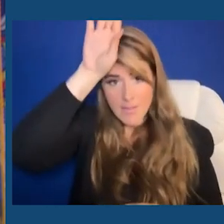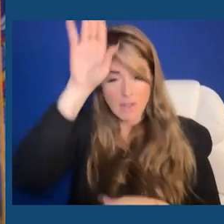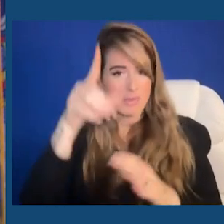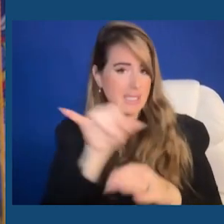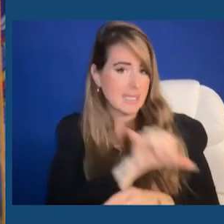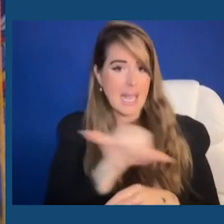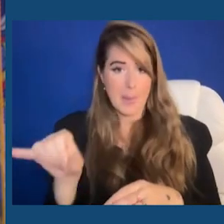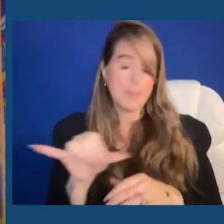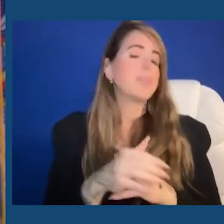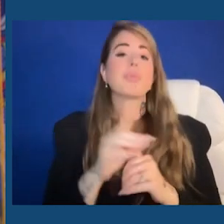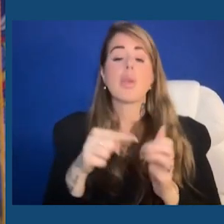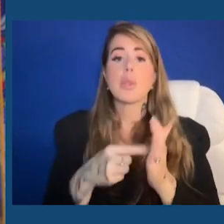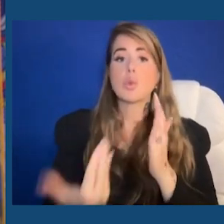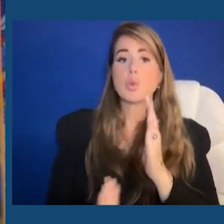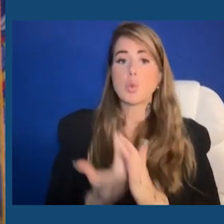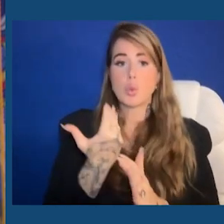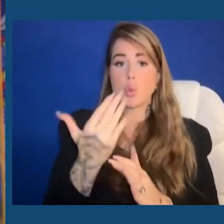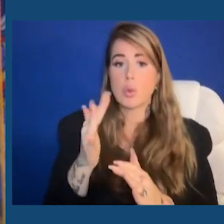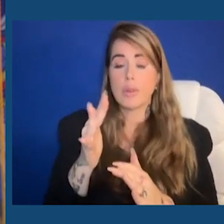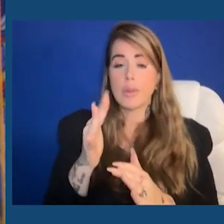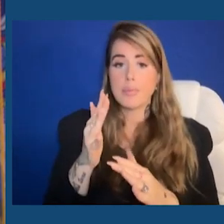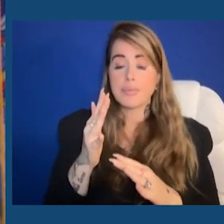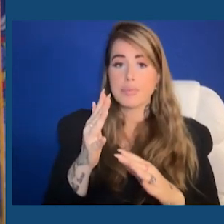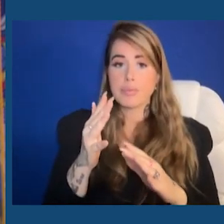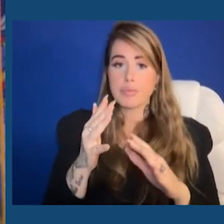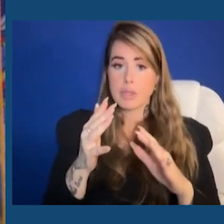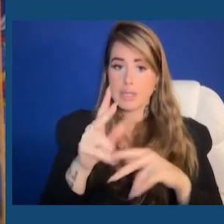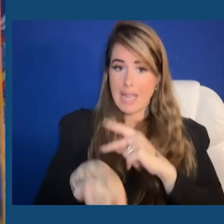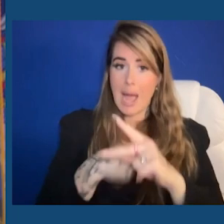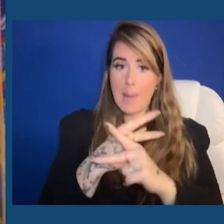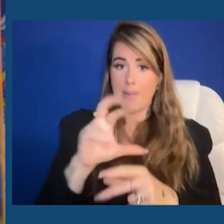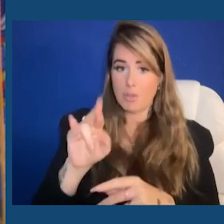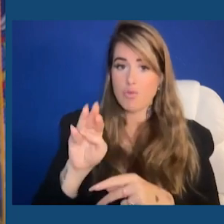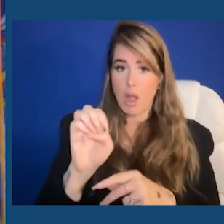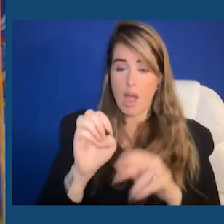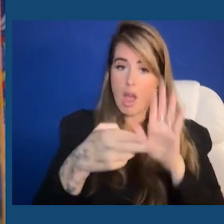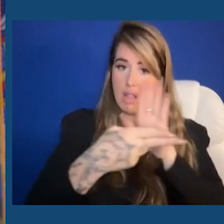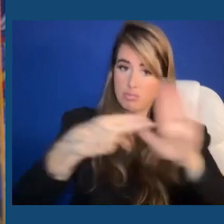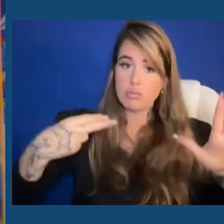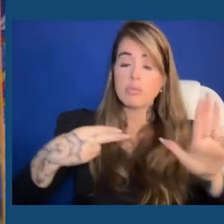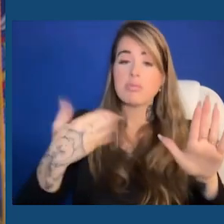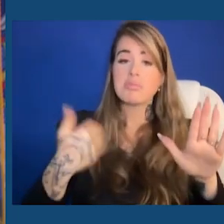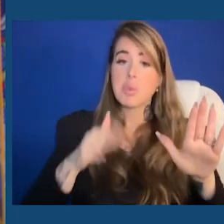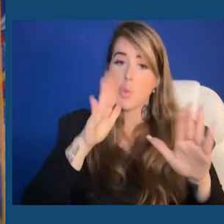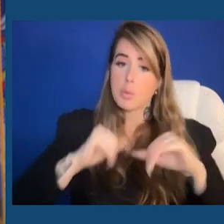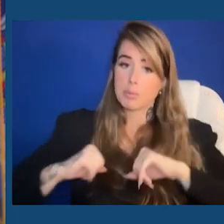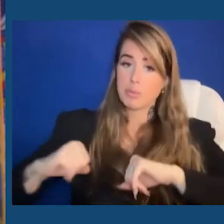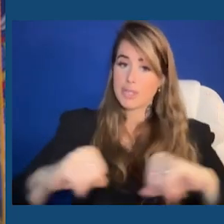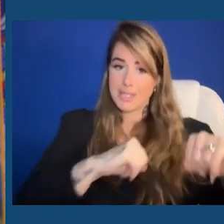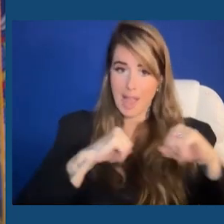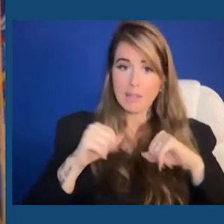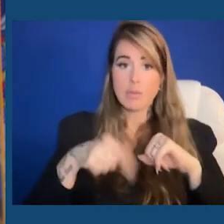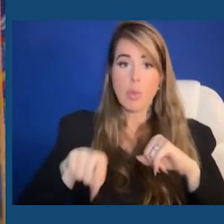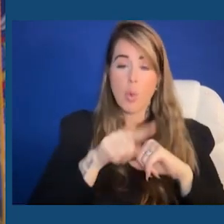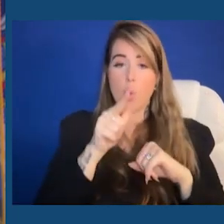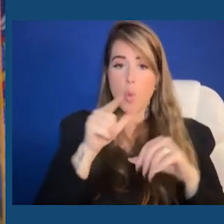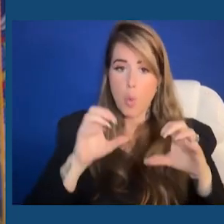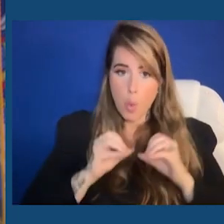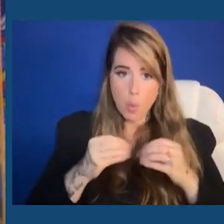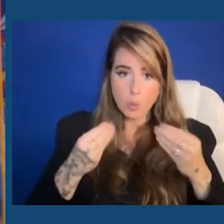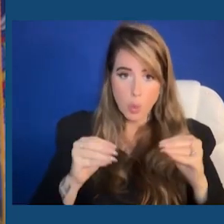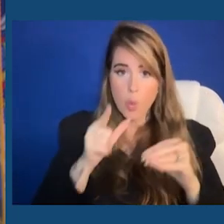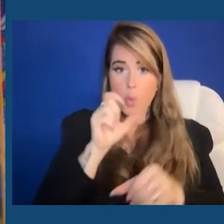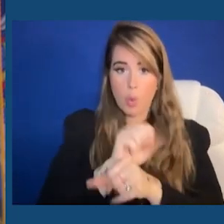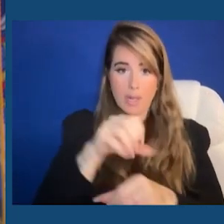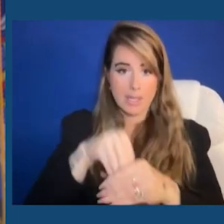This new class of a crime will really protect them and really gives them the peace of mind that they deserve. It's a major,